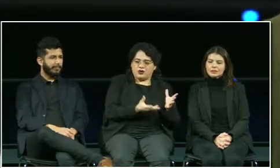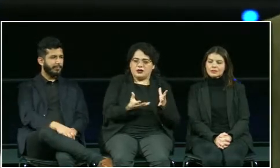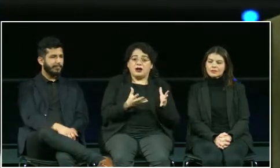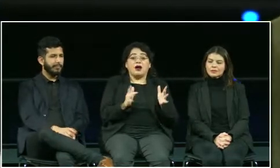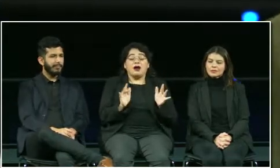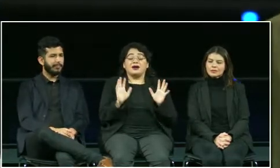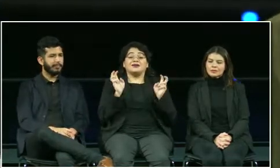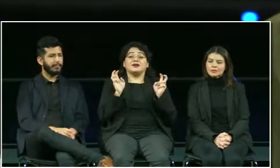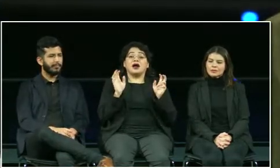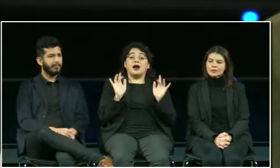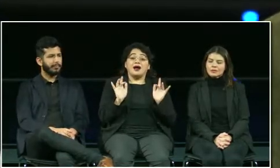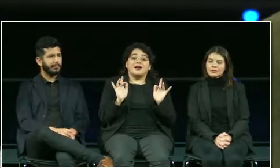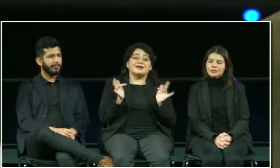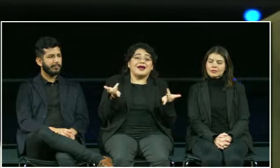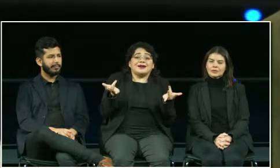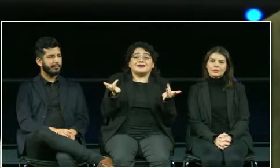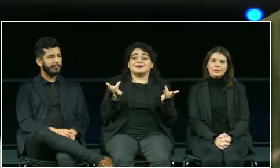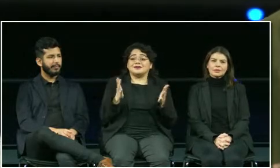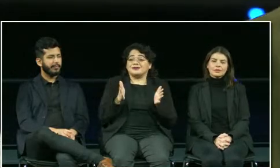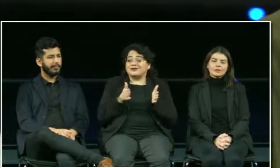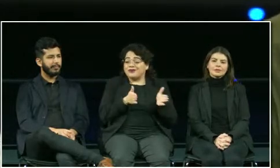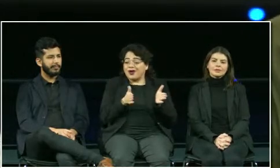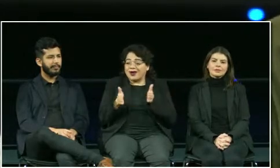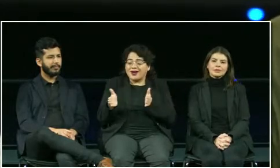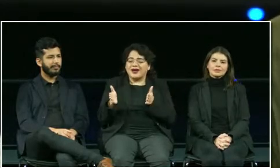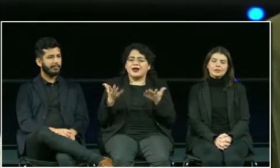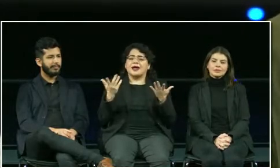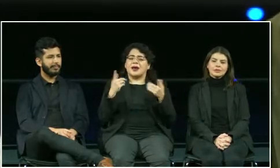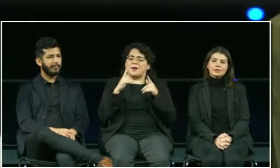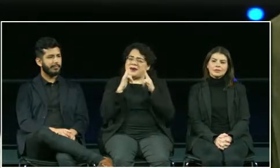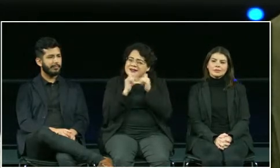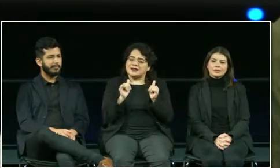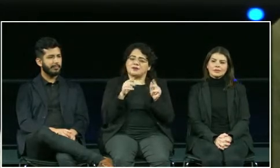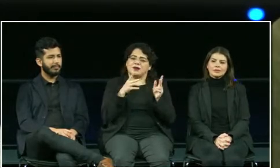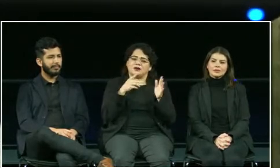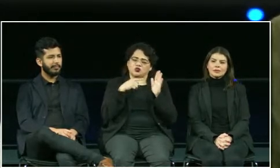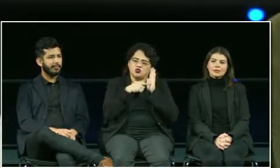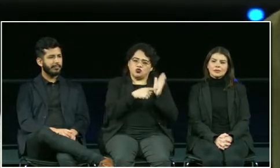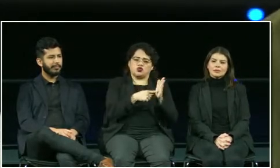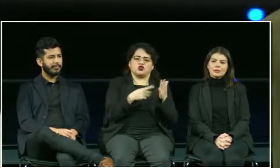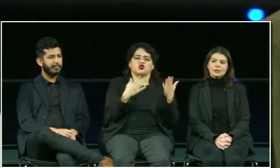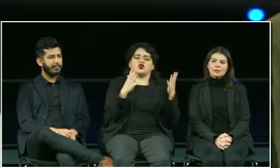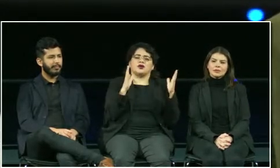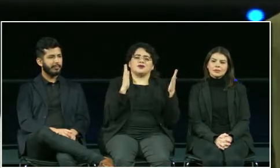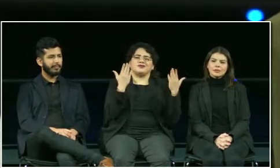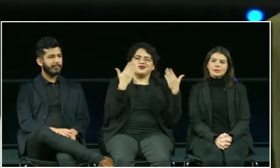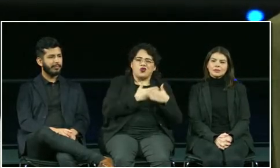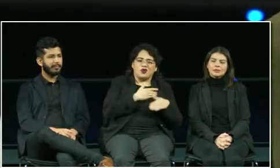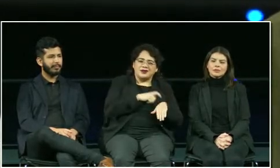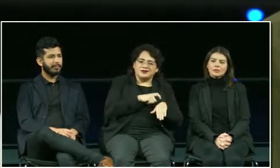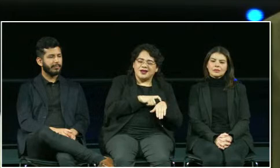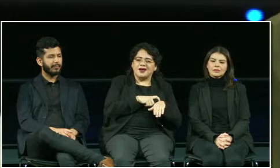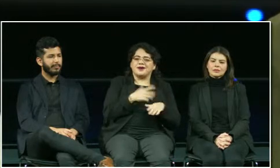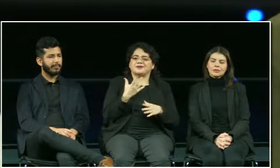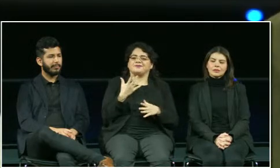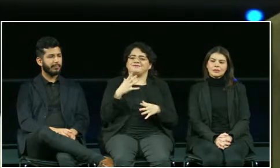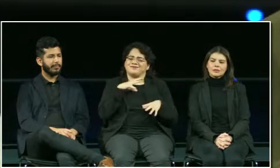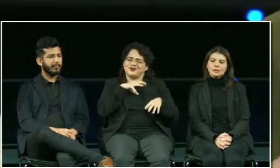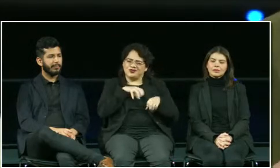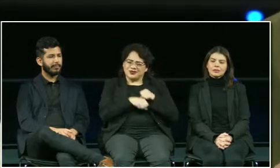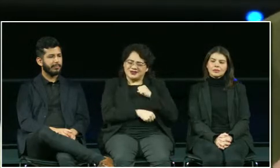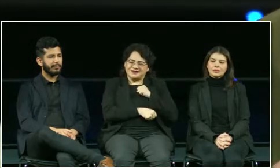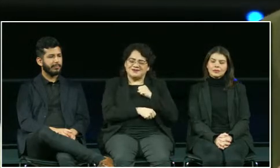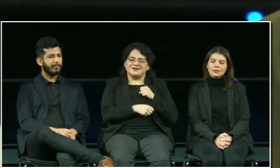way, a way that felt true to life and looked at both the light and the dark in those moments. You know, we speak a lot about how that moment of grieving, you know,